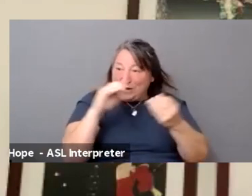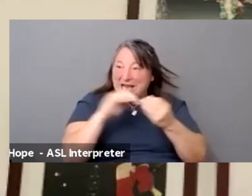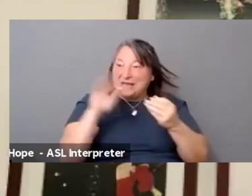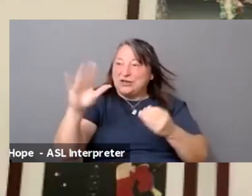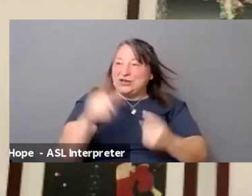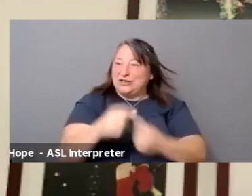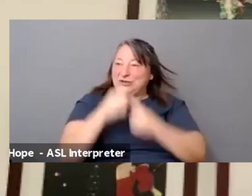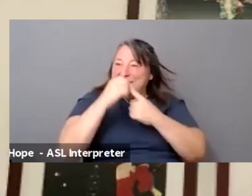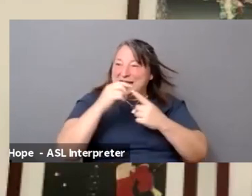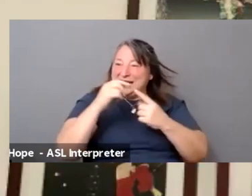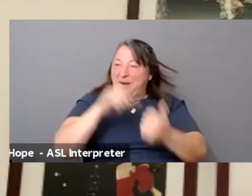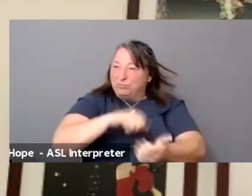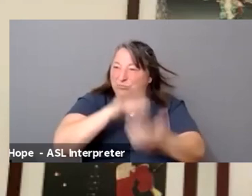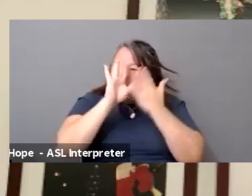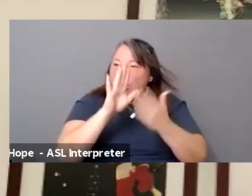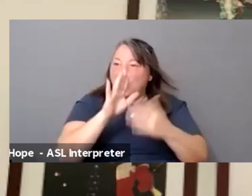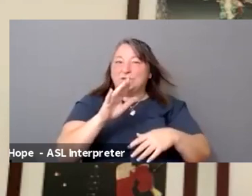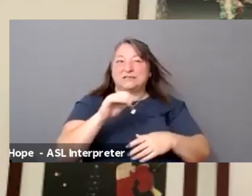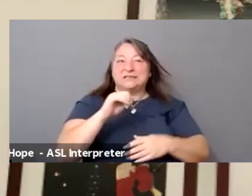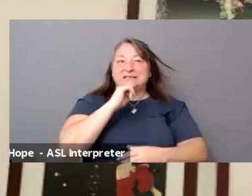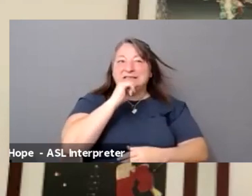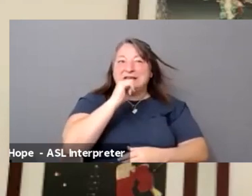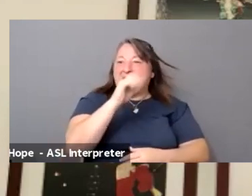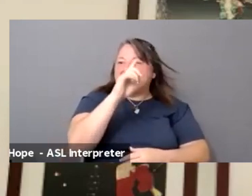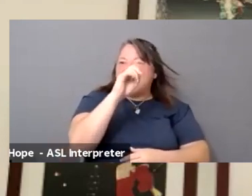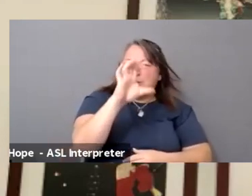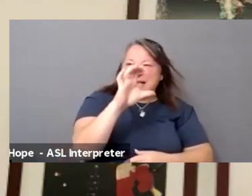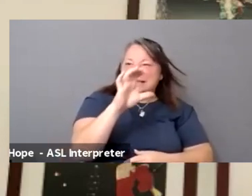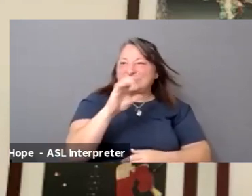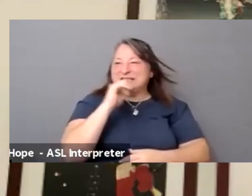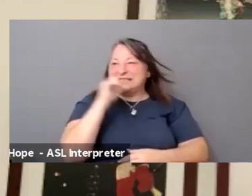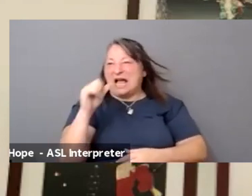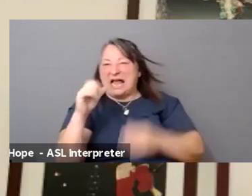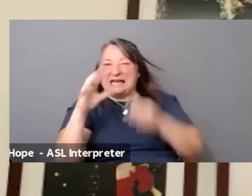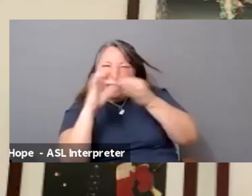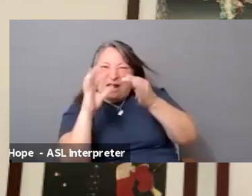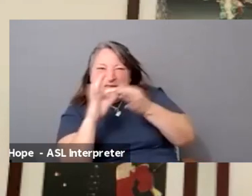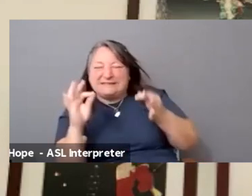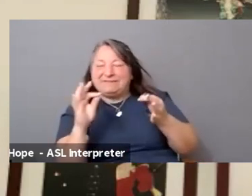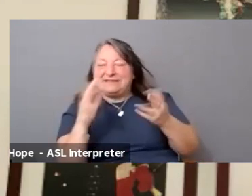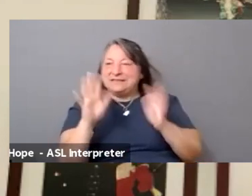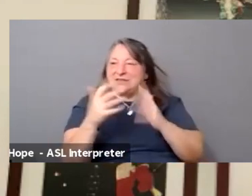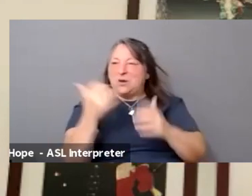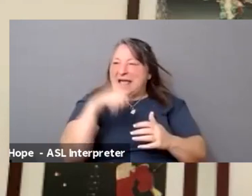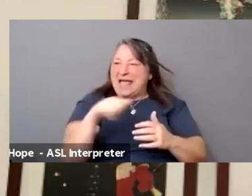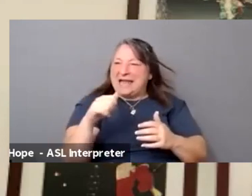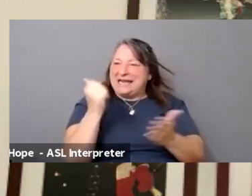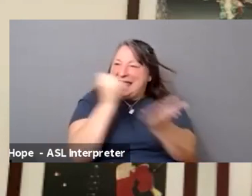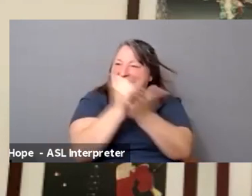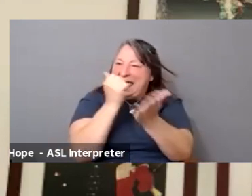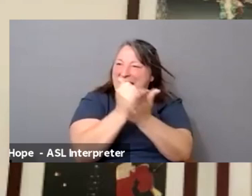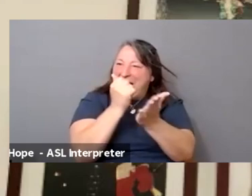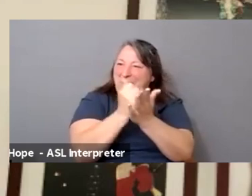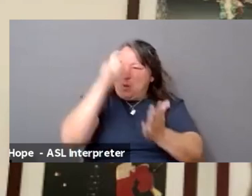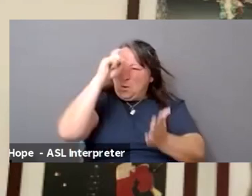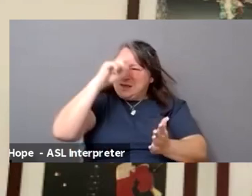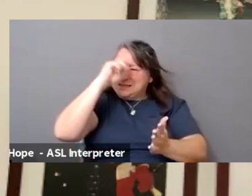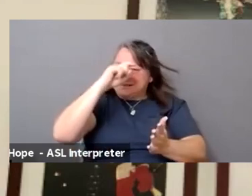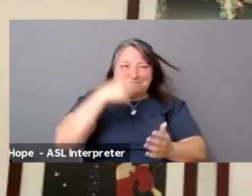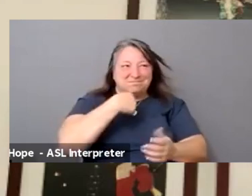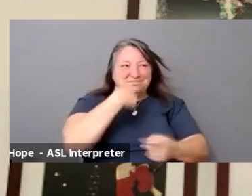It's documentary, it's not narrative. And then just any, you know, tips that you want to impart to other filmmakers who are out